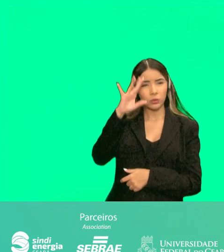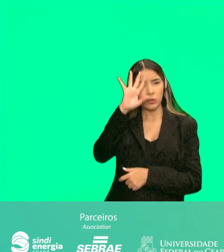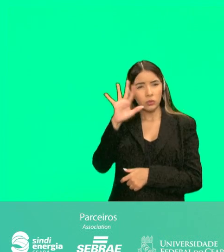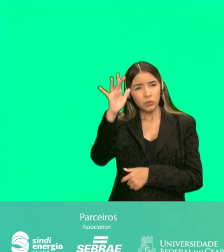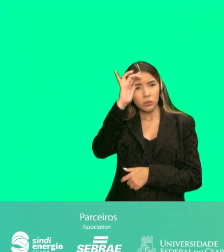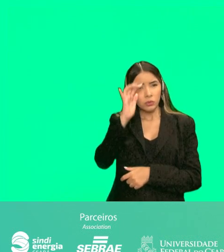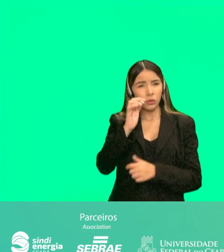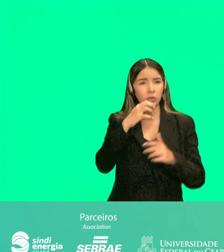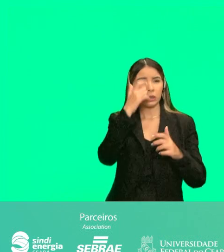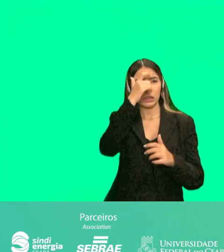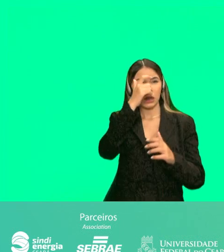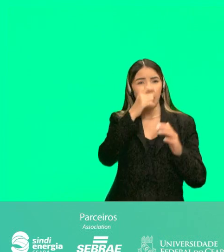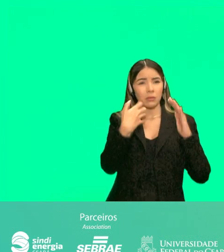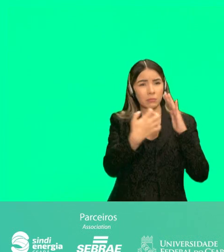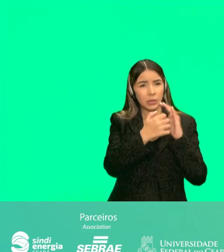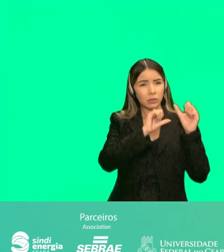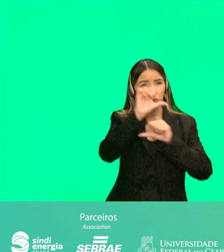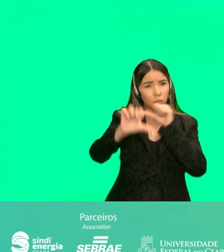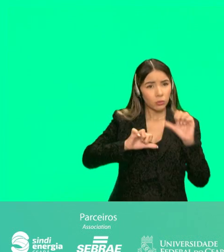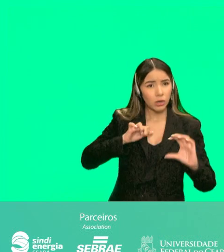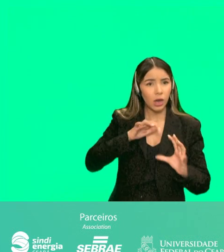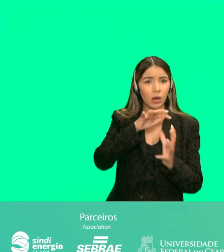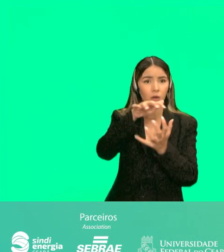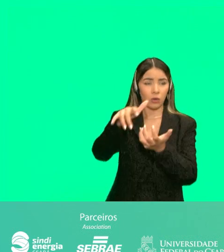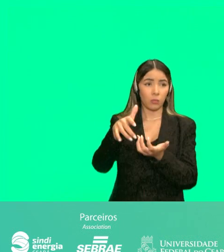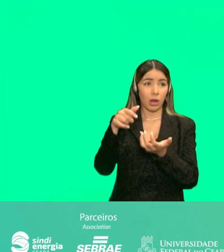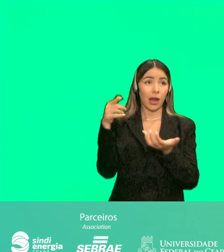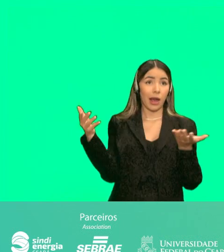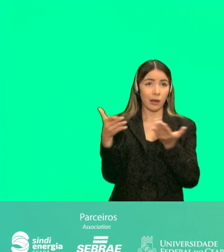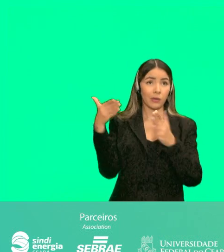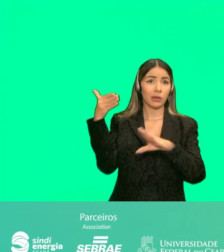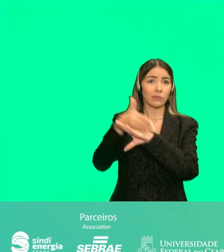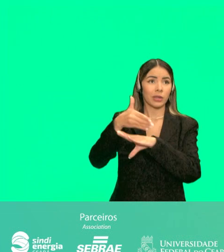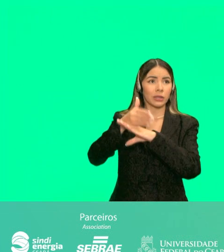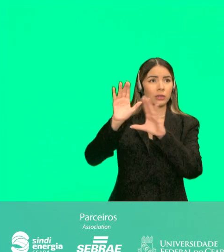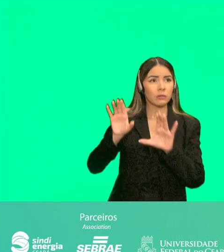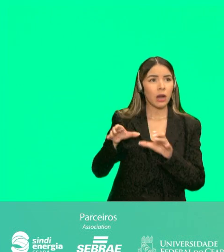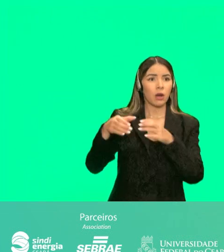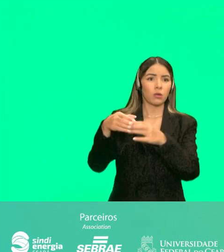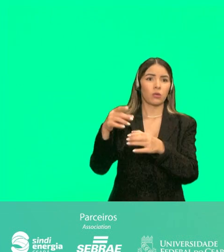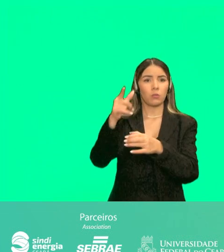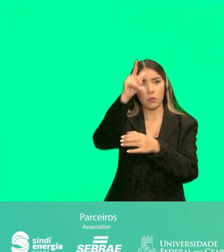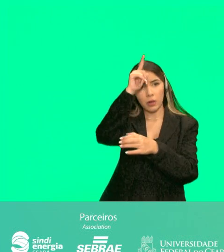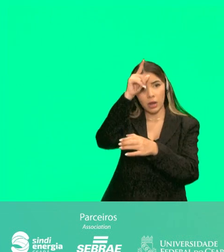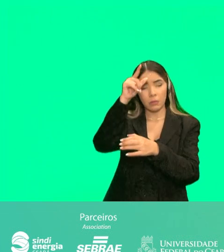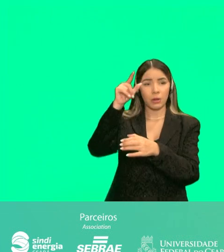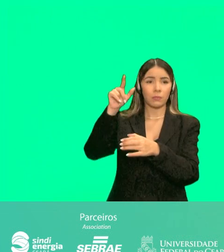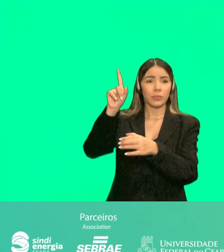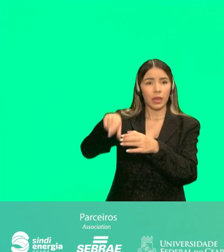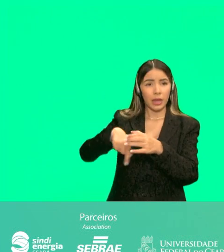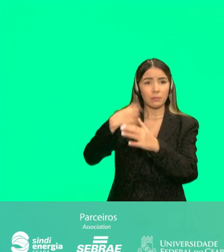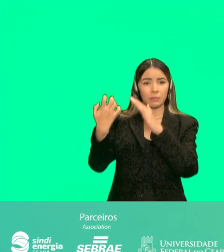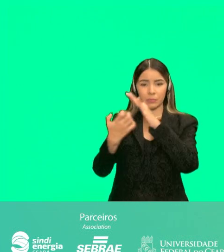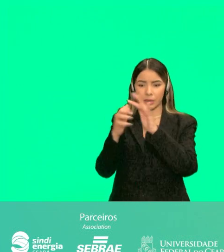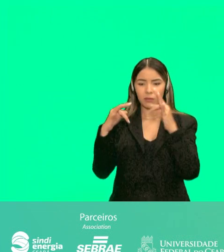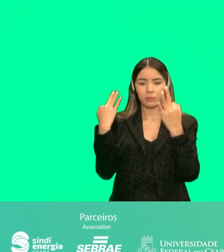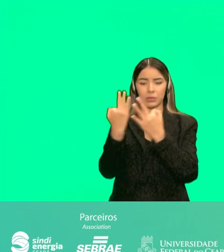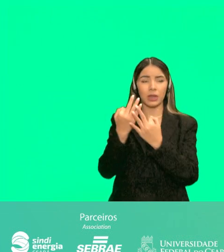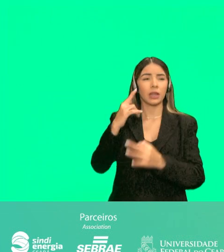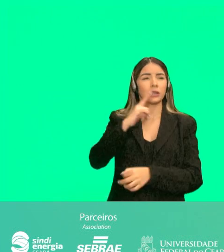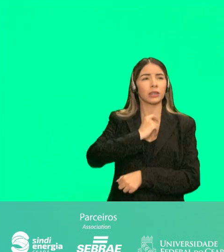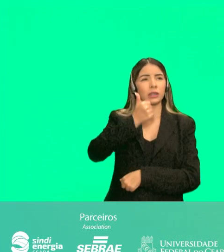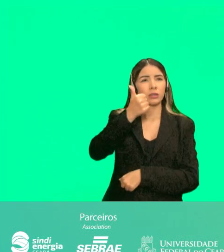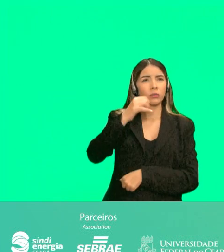and we're passa a ser making part parte of do grupo Neumann group Nesser, Neumann and grupo alemão, Esser, a uma company empresa family familiar of de 192 192